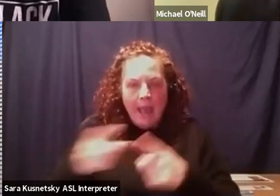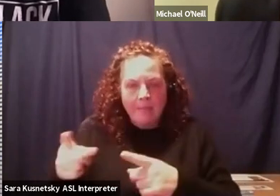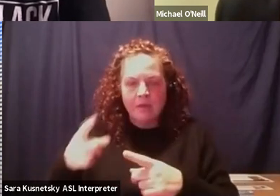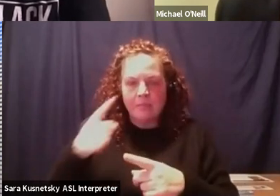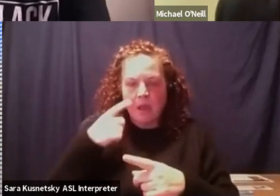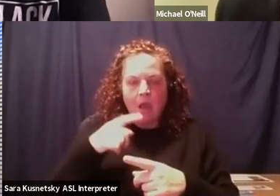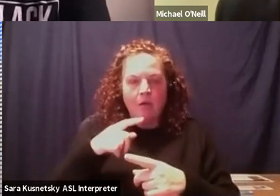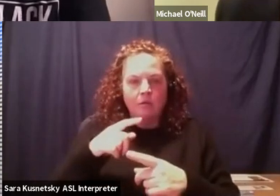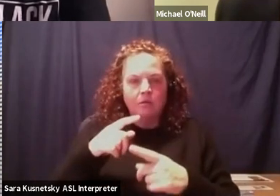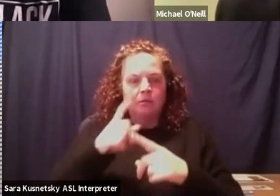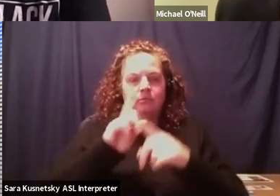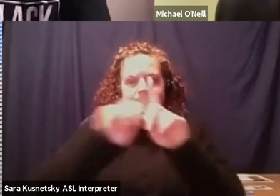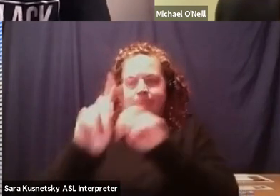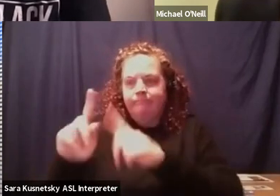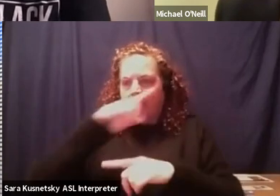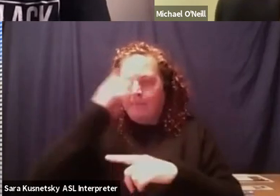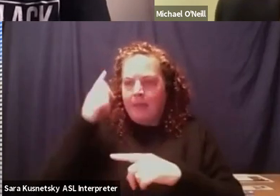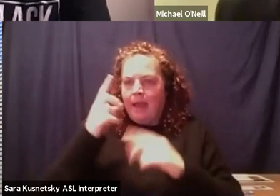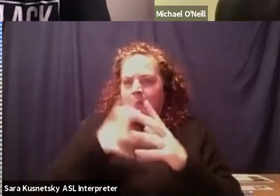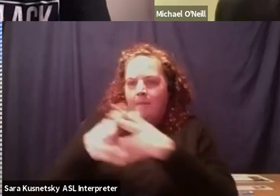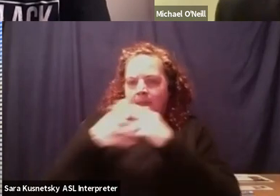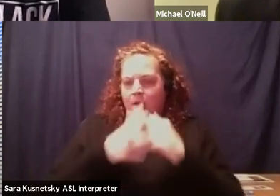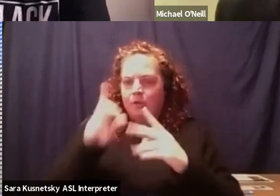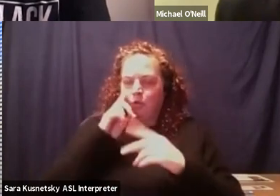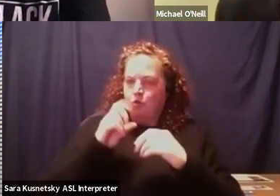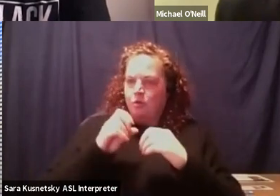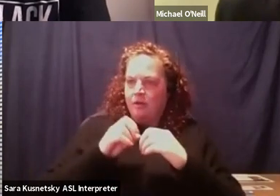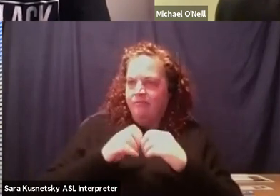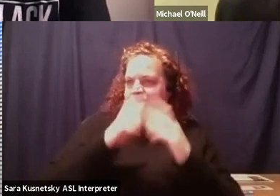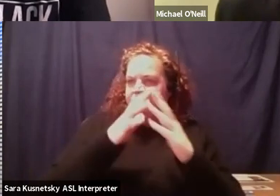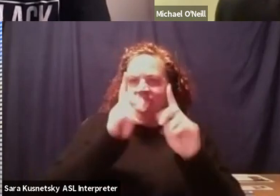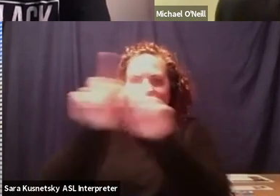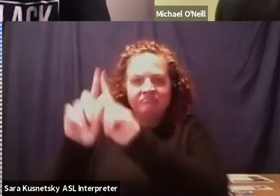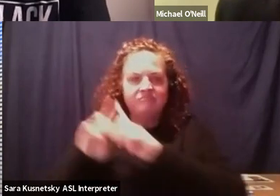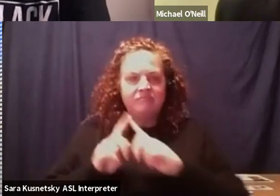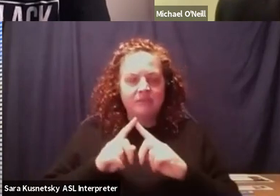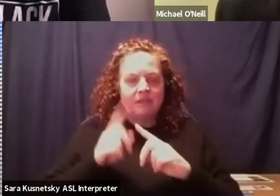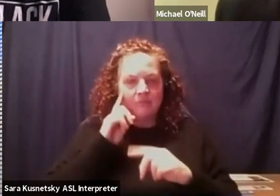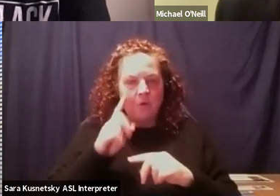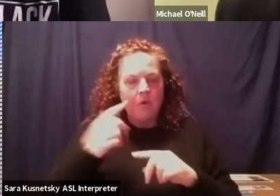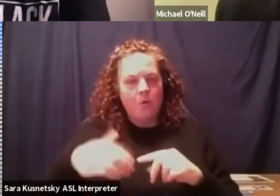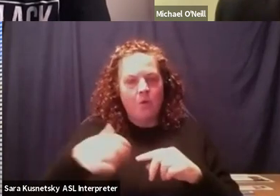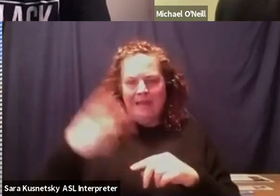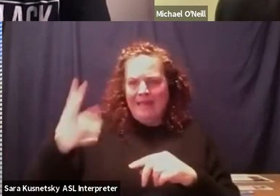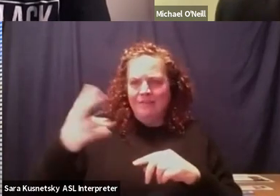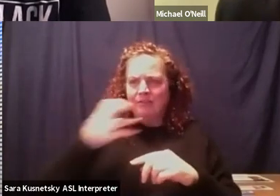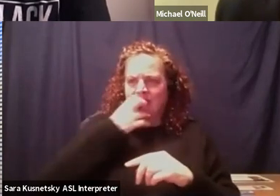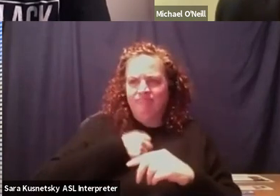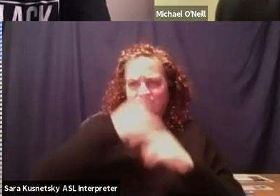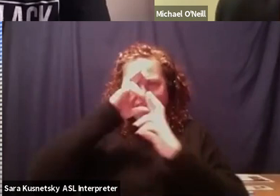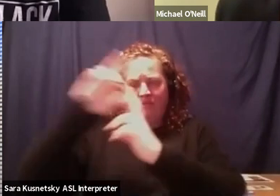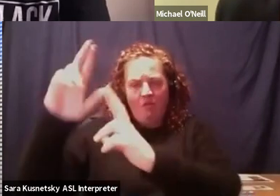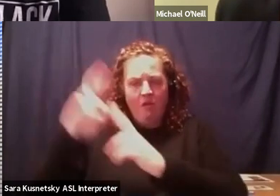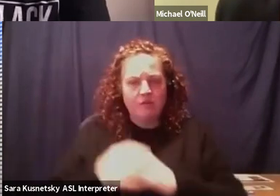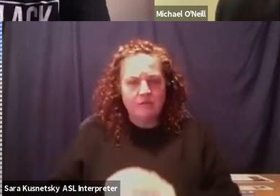And you can find that schedule online. We're now going to move on to the approval of minutes from